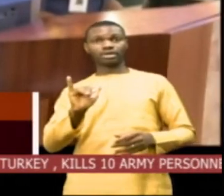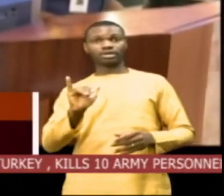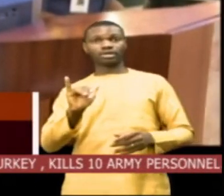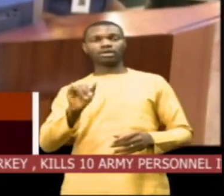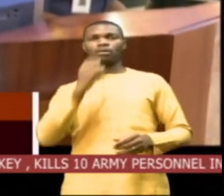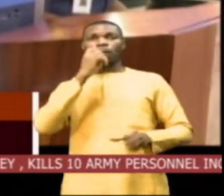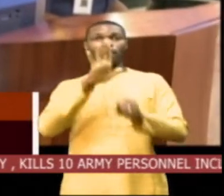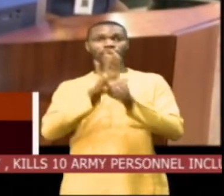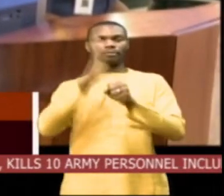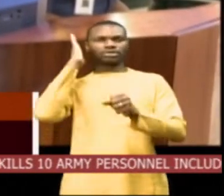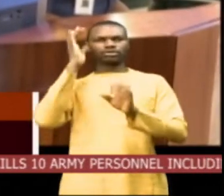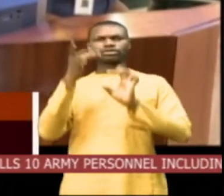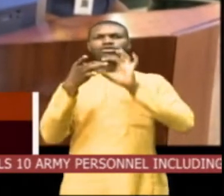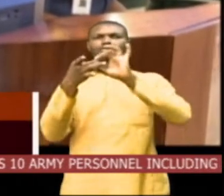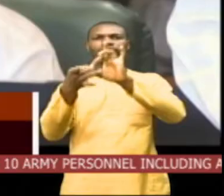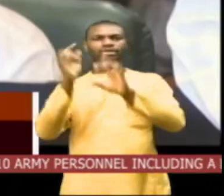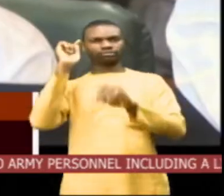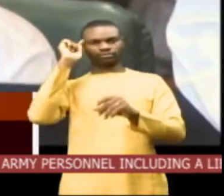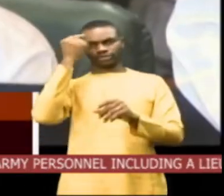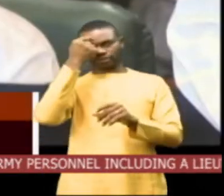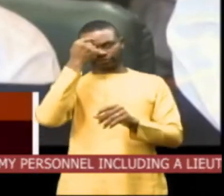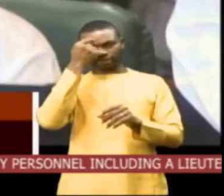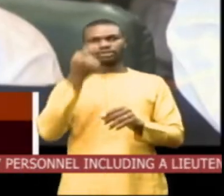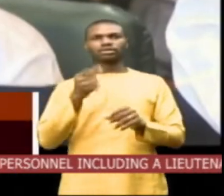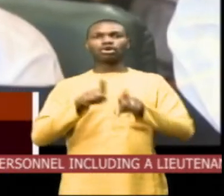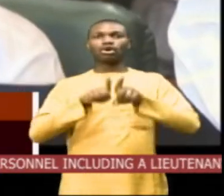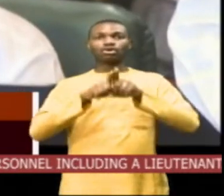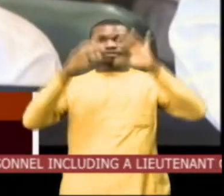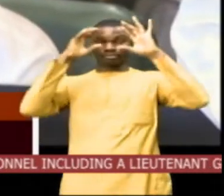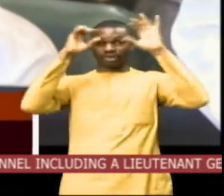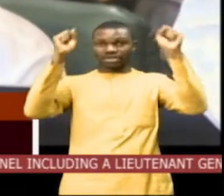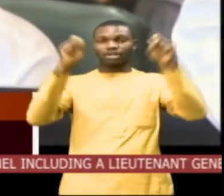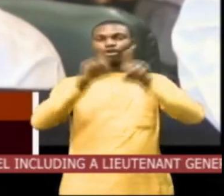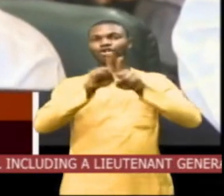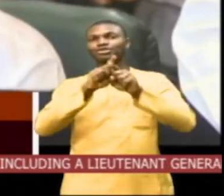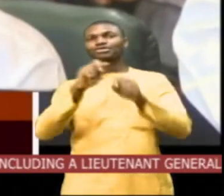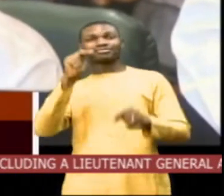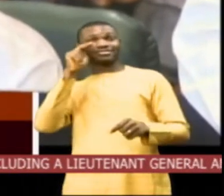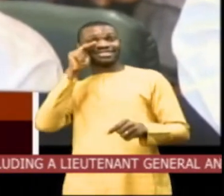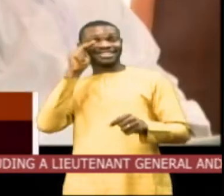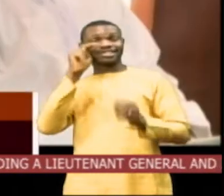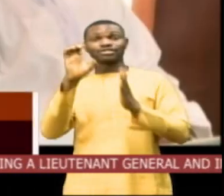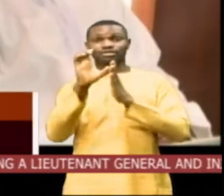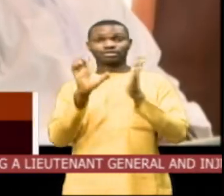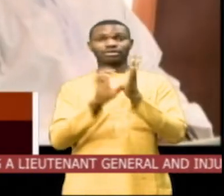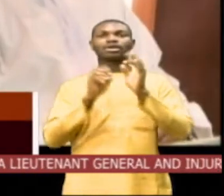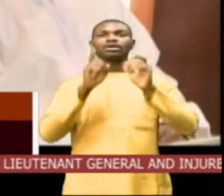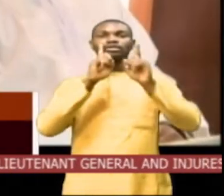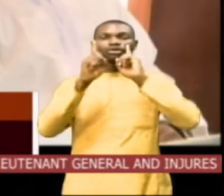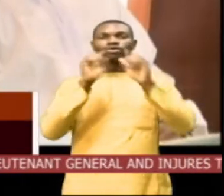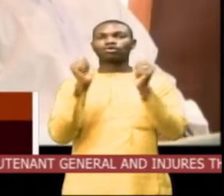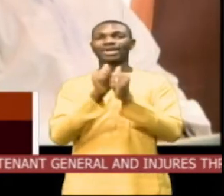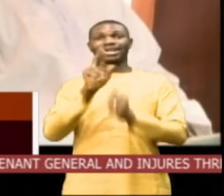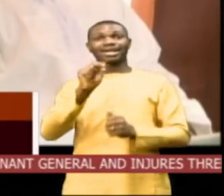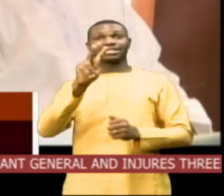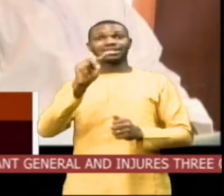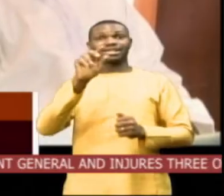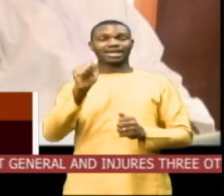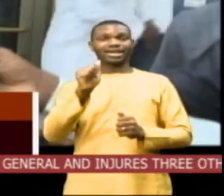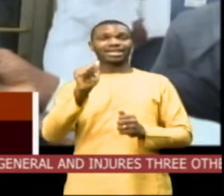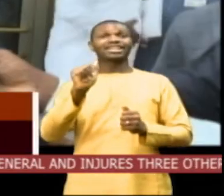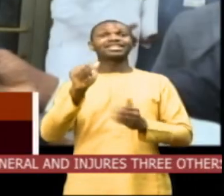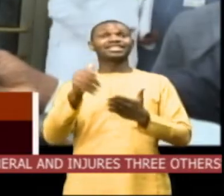of the Nigerian Armed Forces to the President and the nation's constitution, later spoke to NTA News on the next big